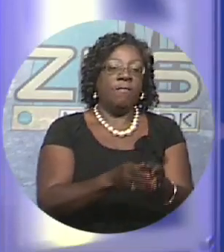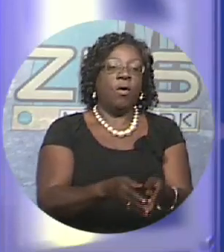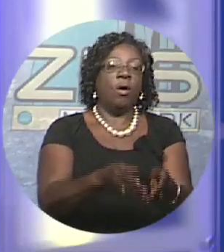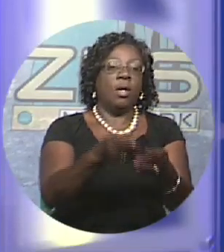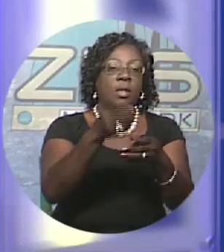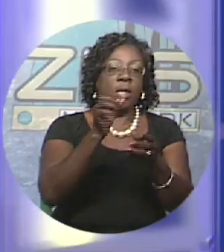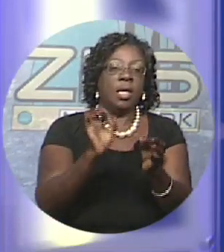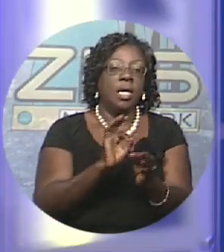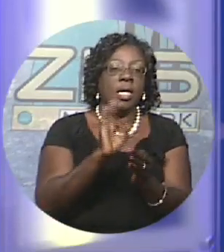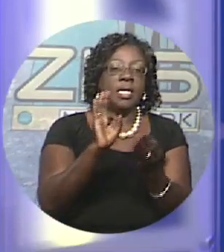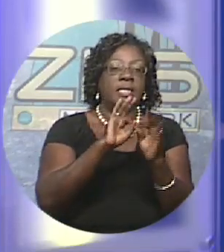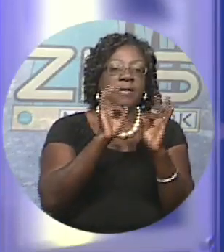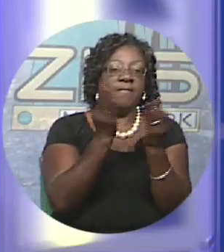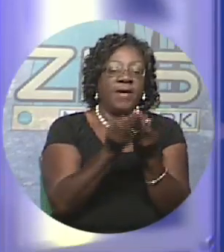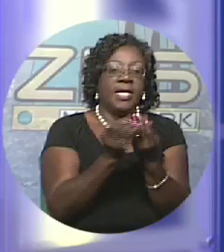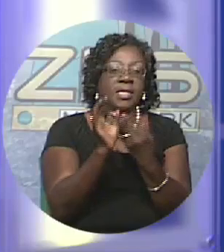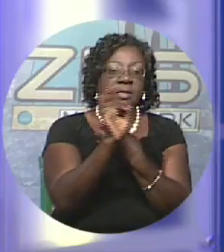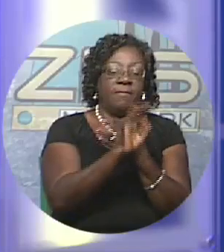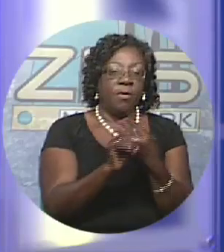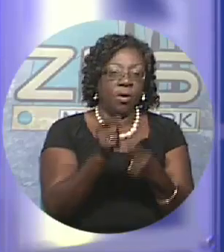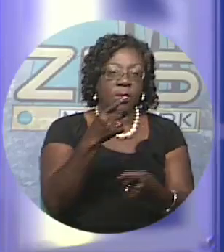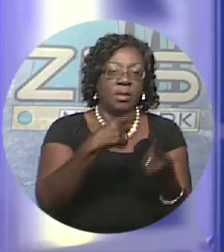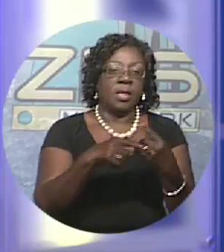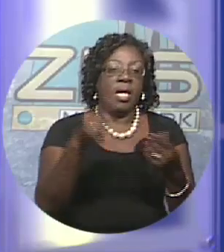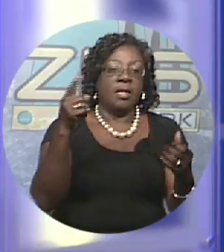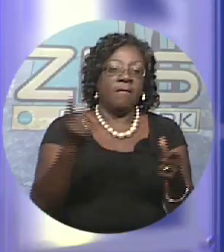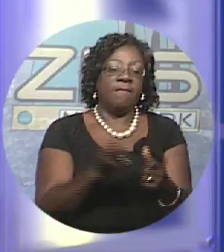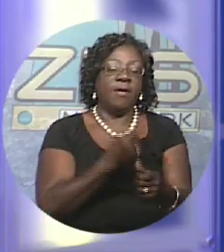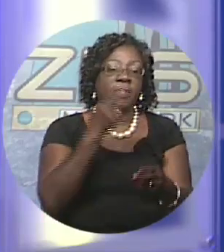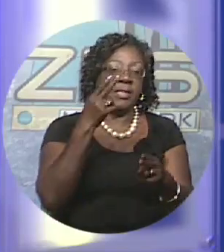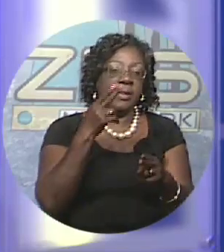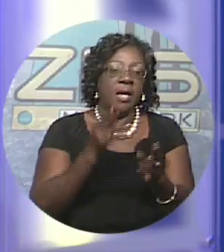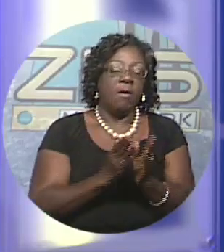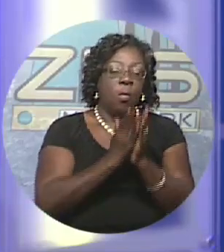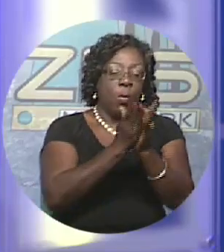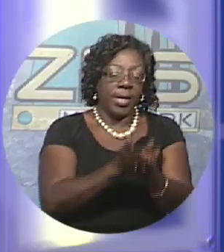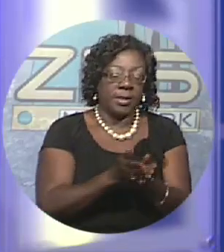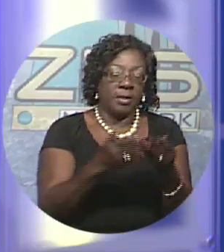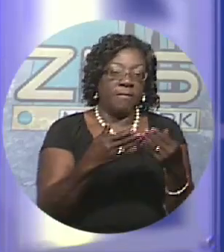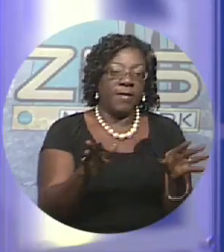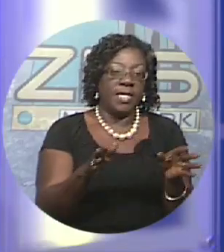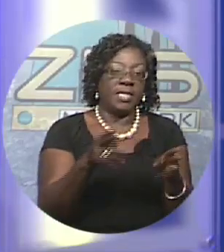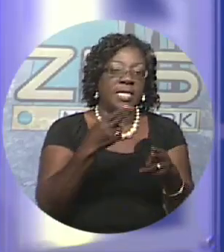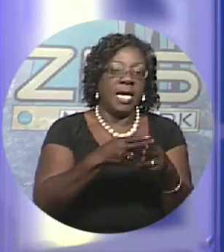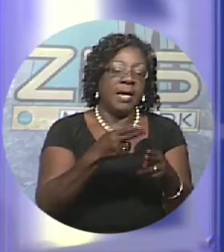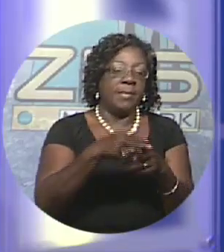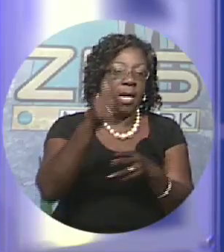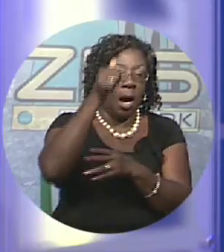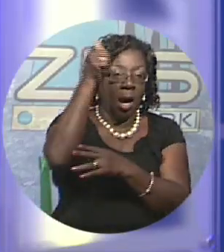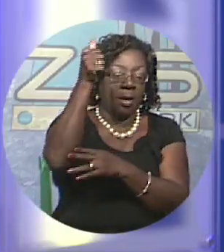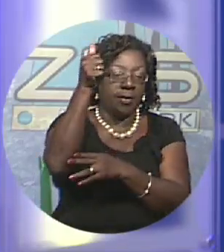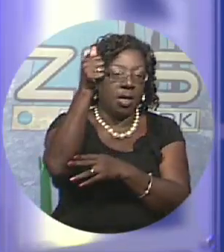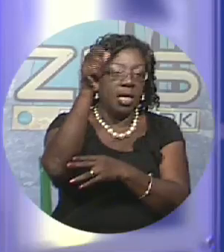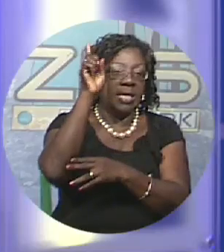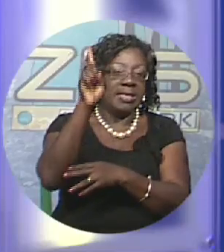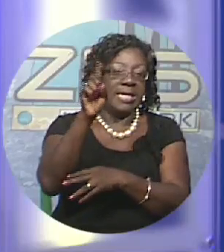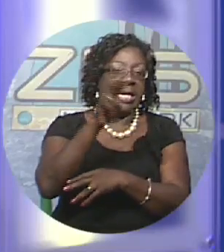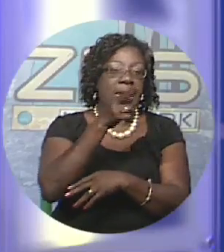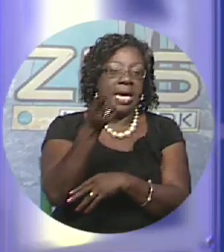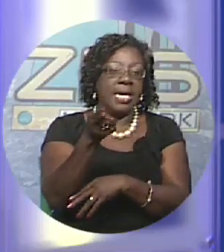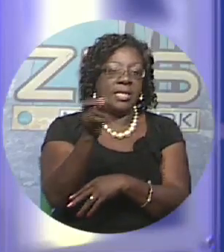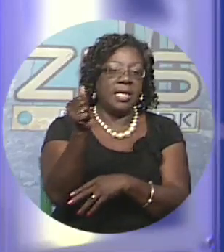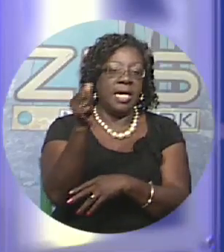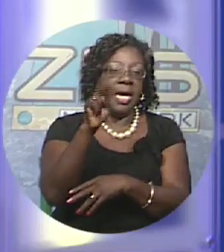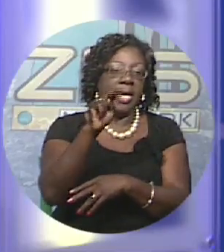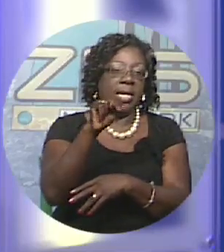The first of 9 vessels, named the HMBS Arthur D. Hanna, constructed by Netherlands-based Damen Shipyard Group, is